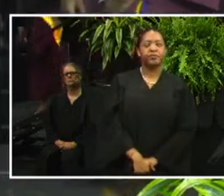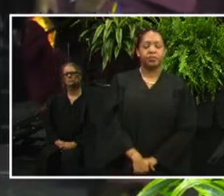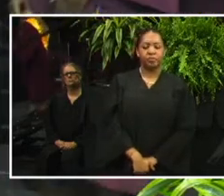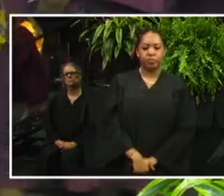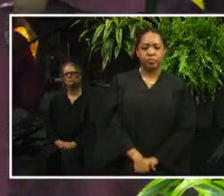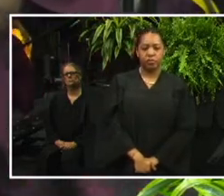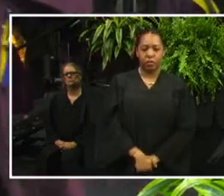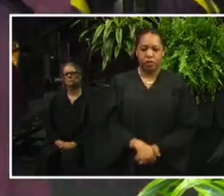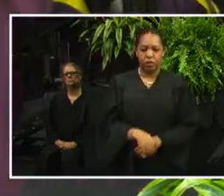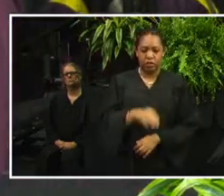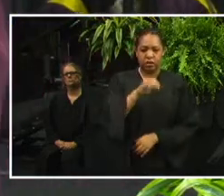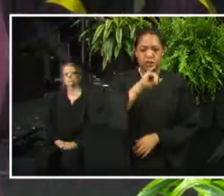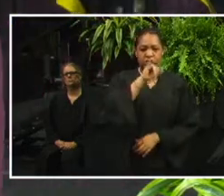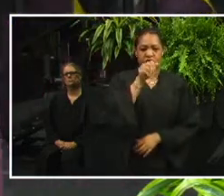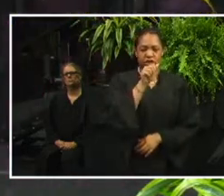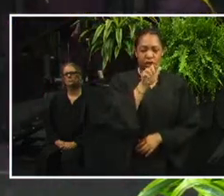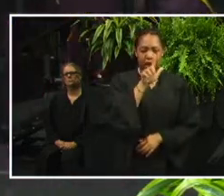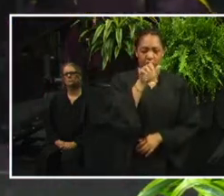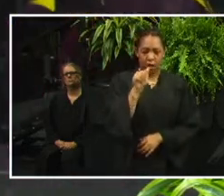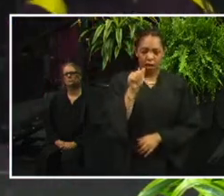Jayla Sabri Wallace.